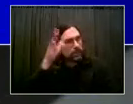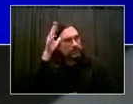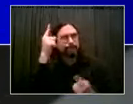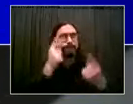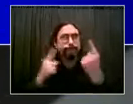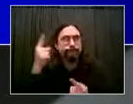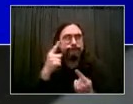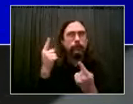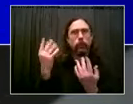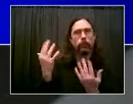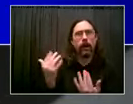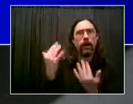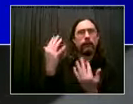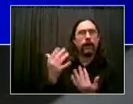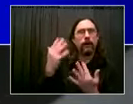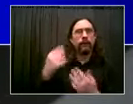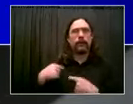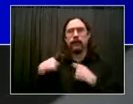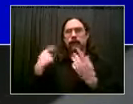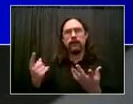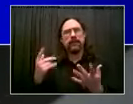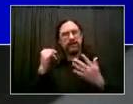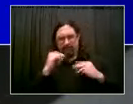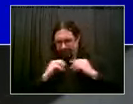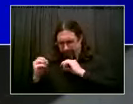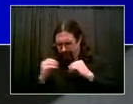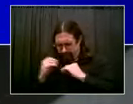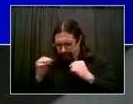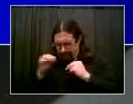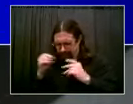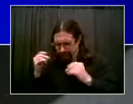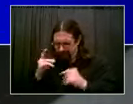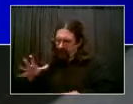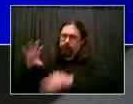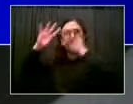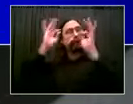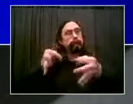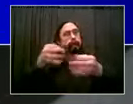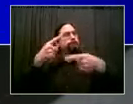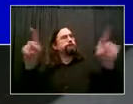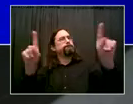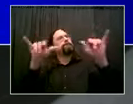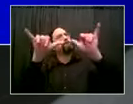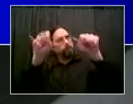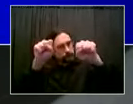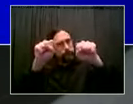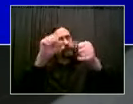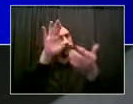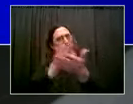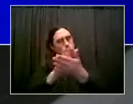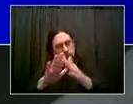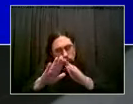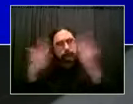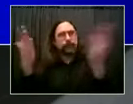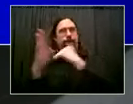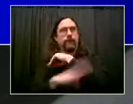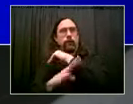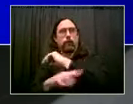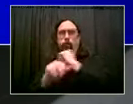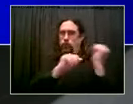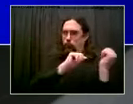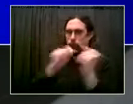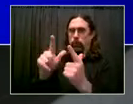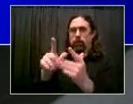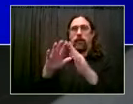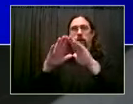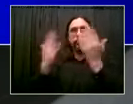of protections in place, as we proved even during the toughest months of COVID, that we could keep kids and staff safe with a